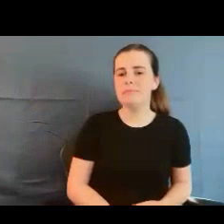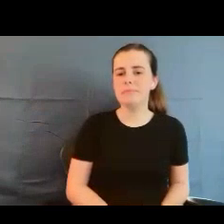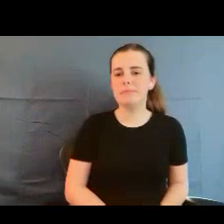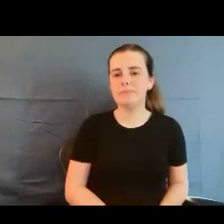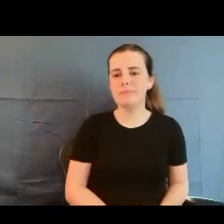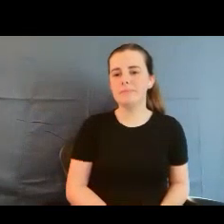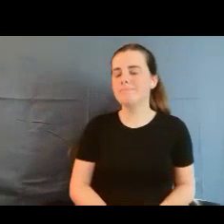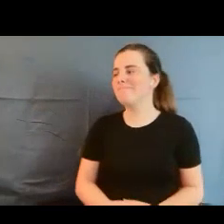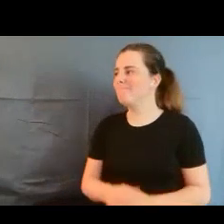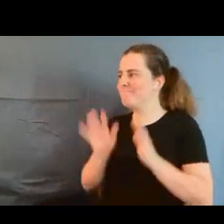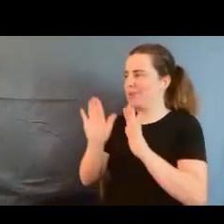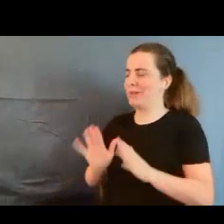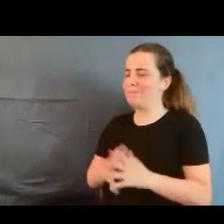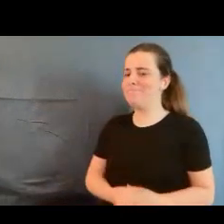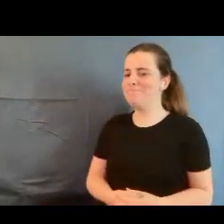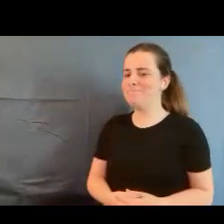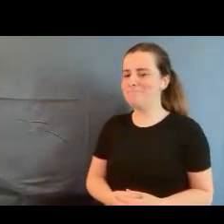Great.